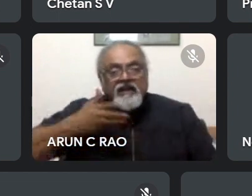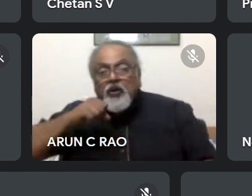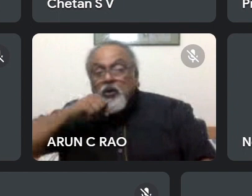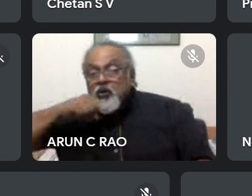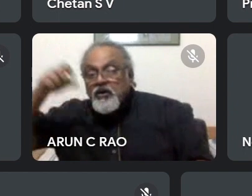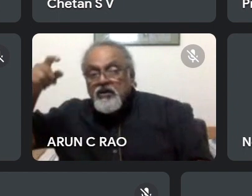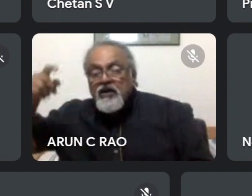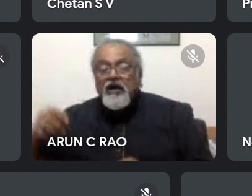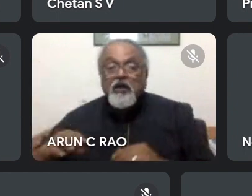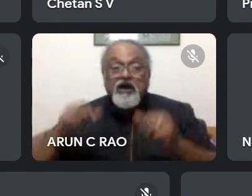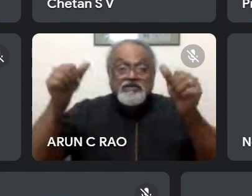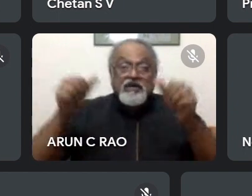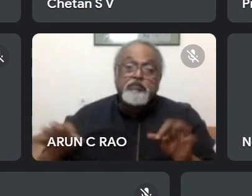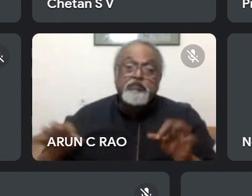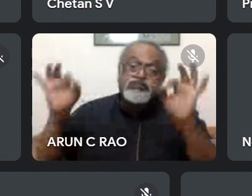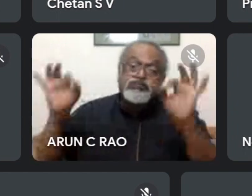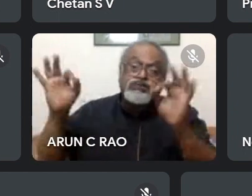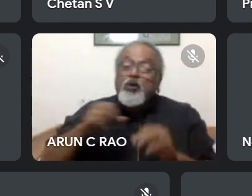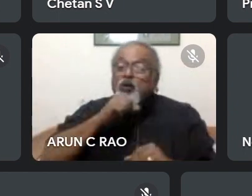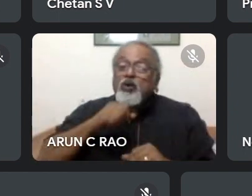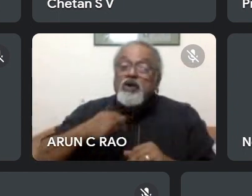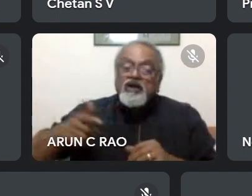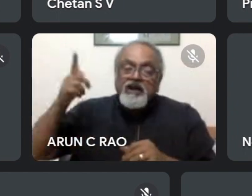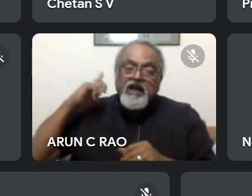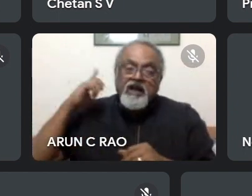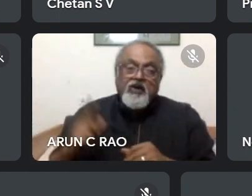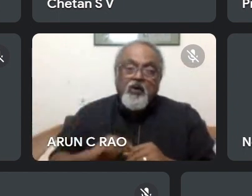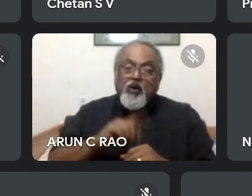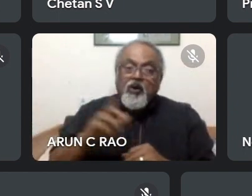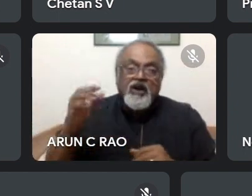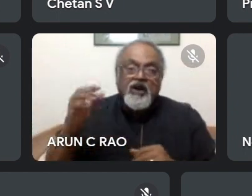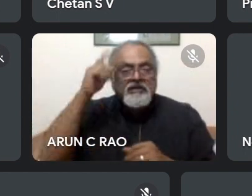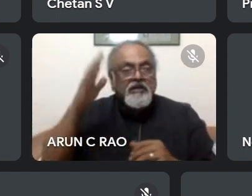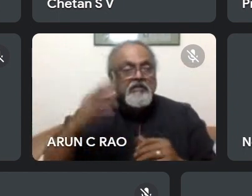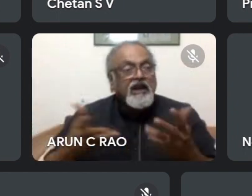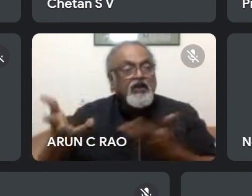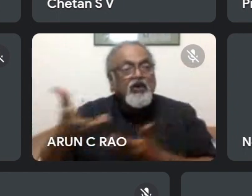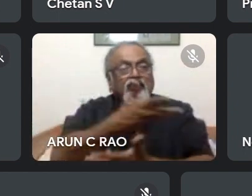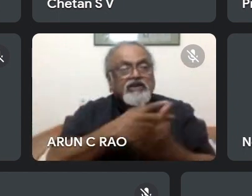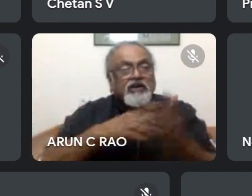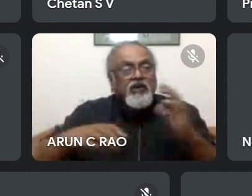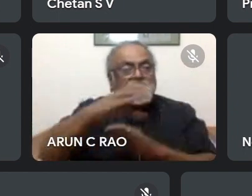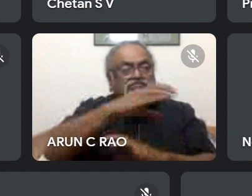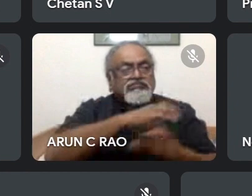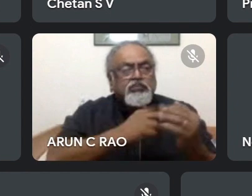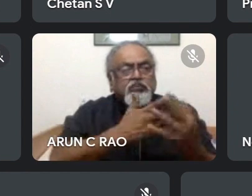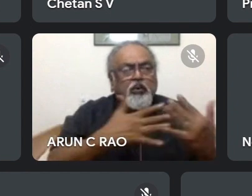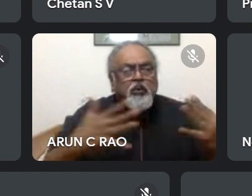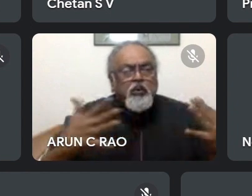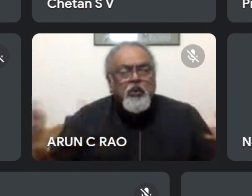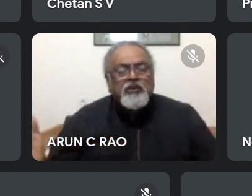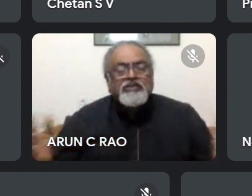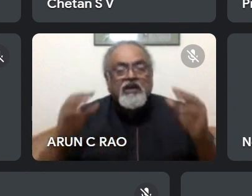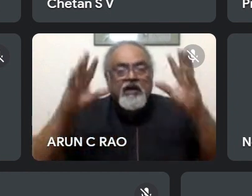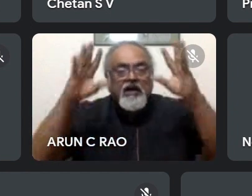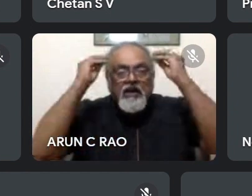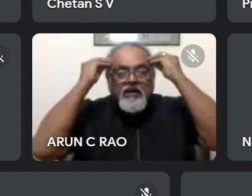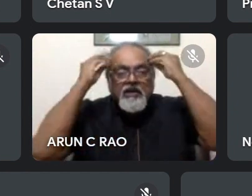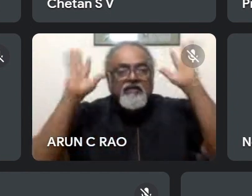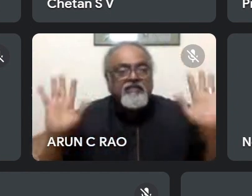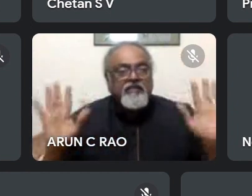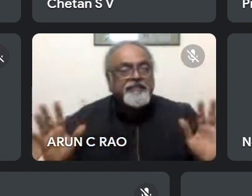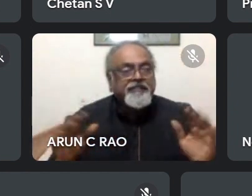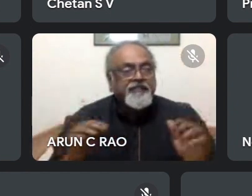not known. So a lot of conversations happened around things like that. We have inclusive,